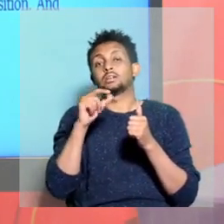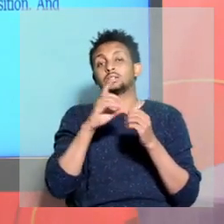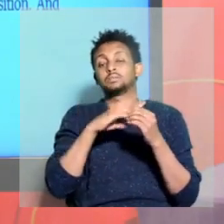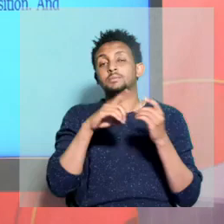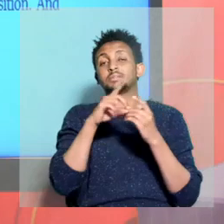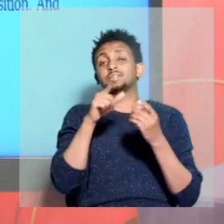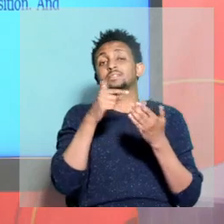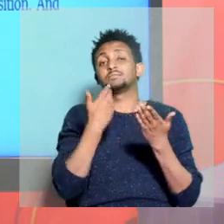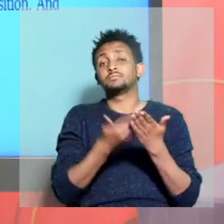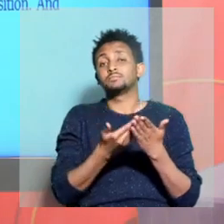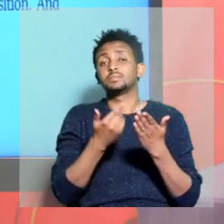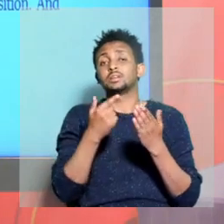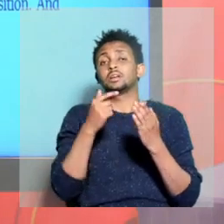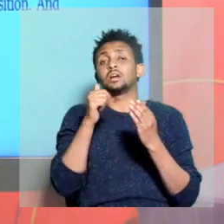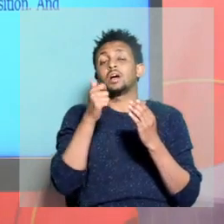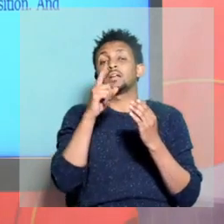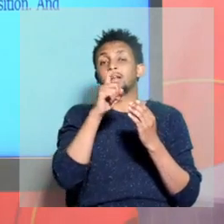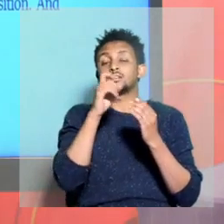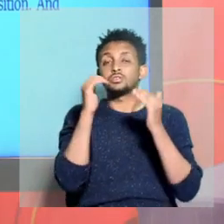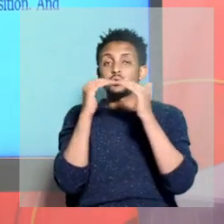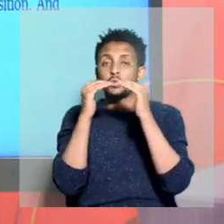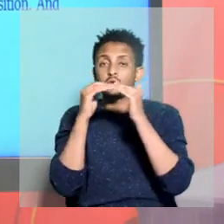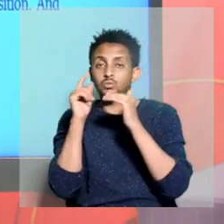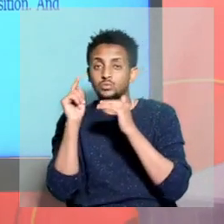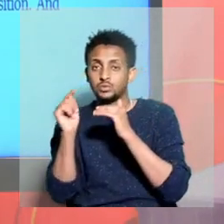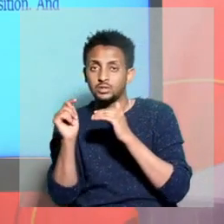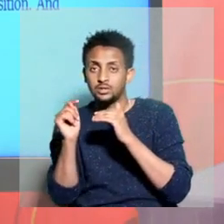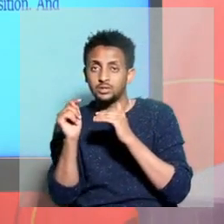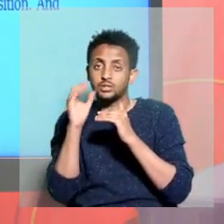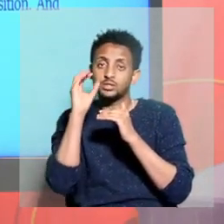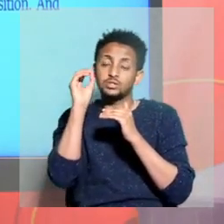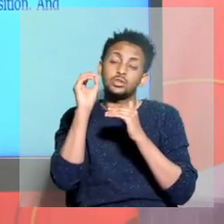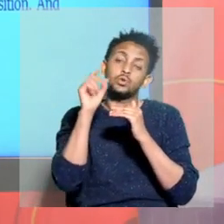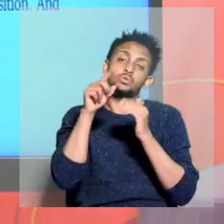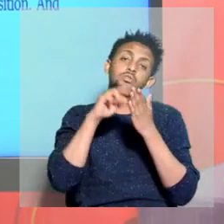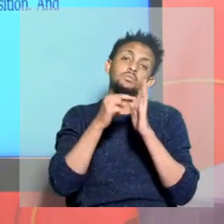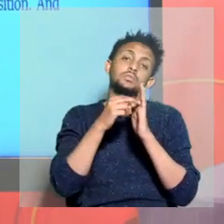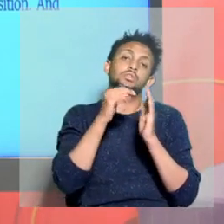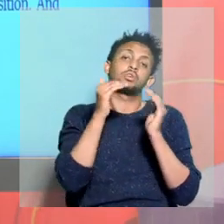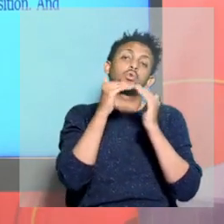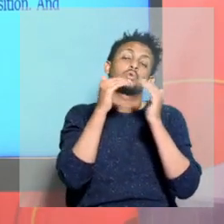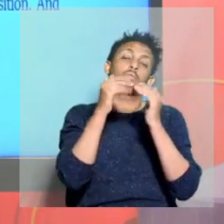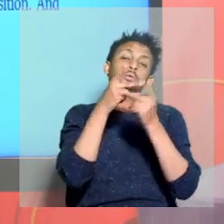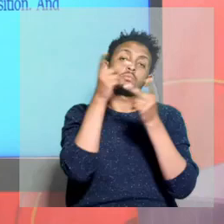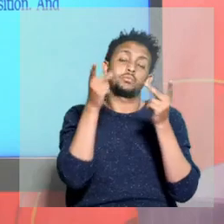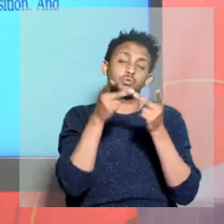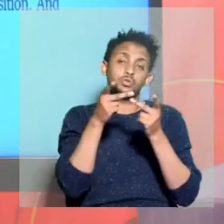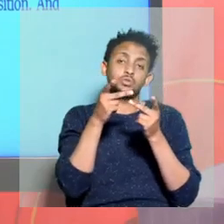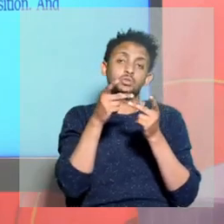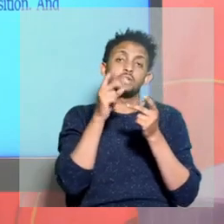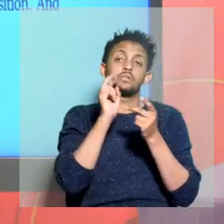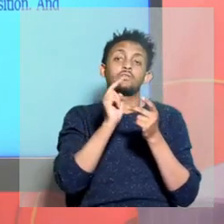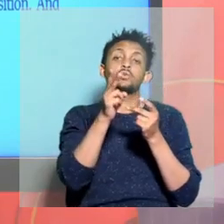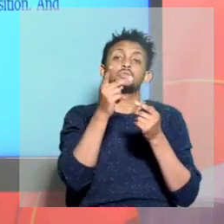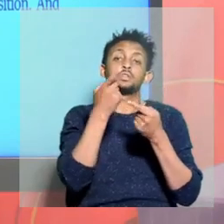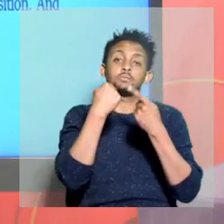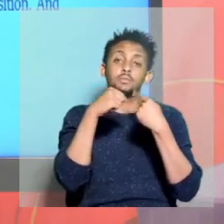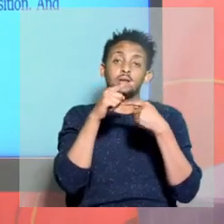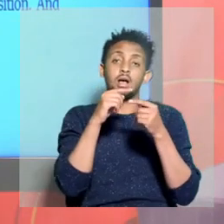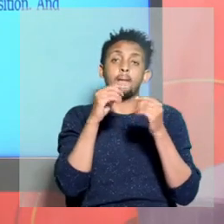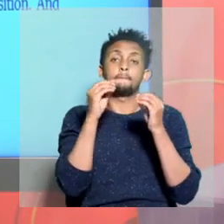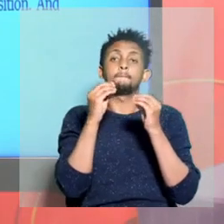Therefore, at x equals to 0, as x equals to 0, meaning at equilibrium position, the velocity